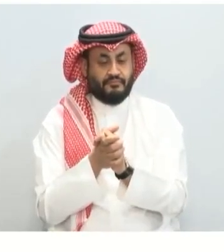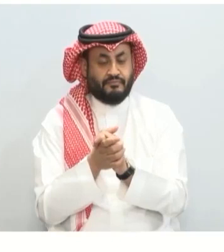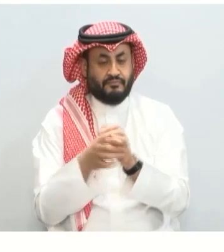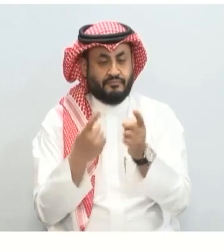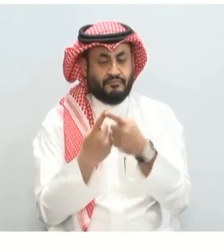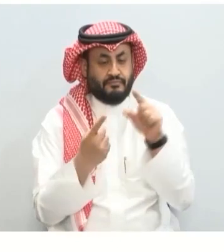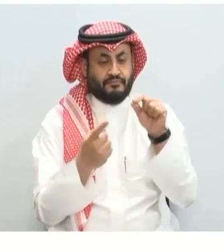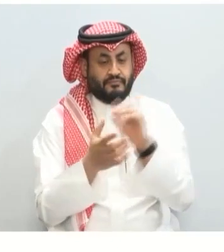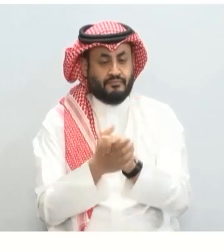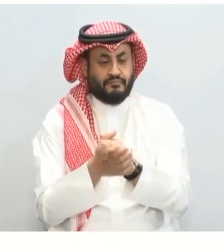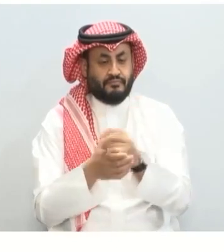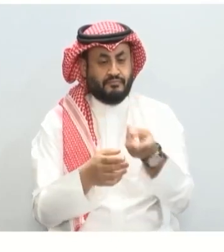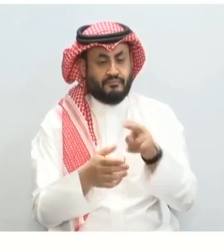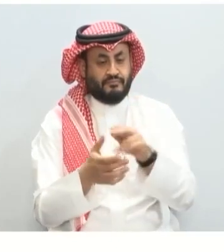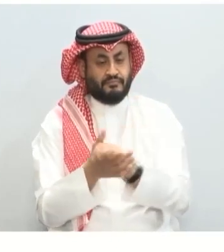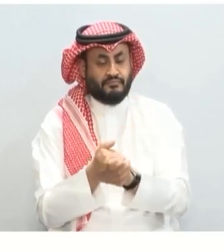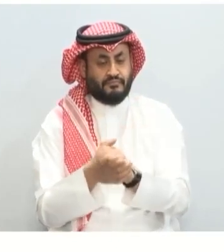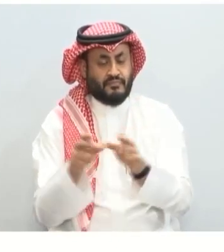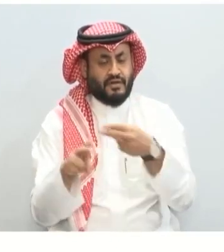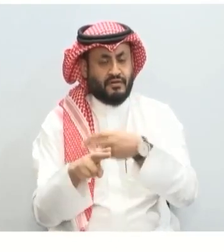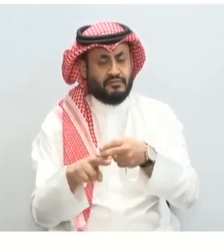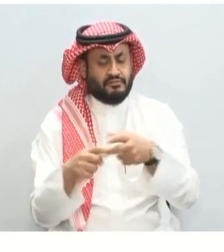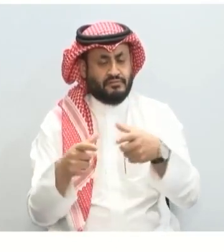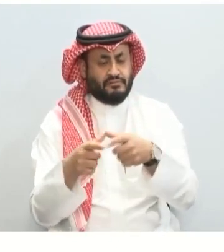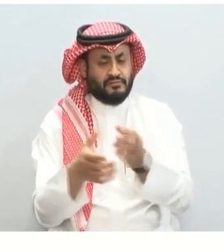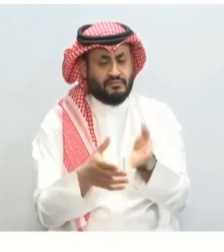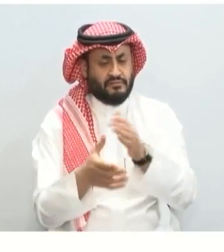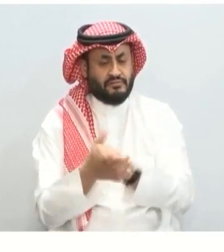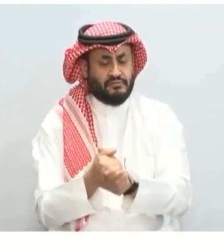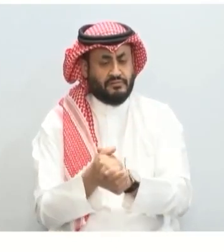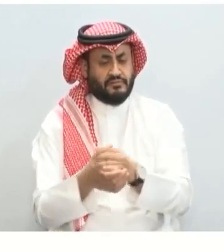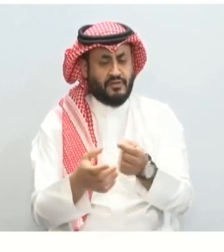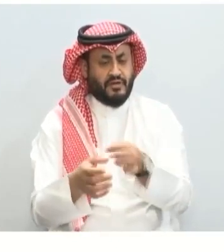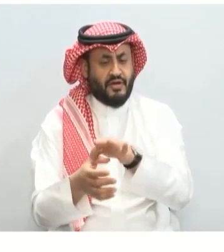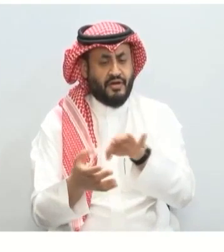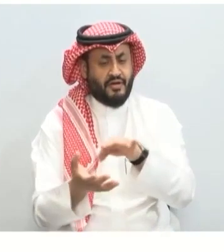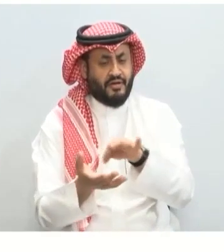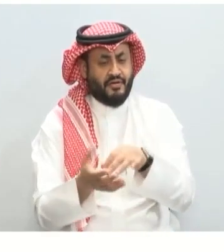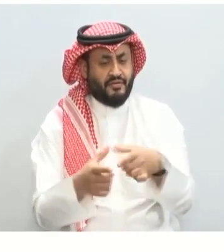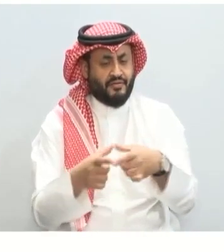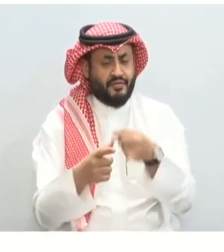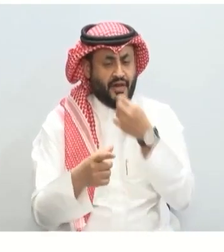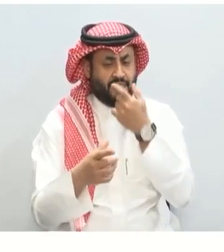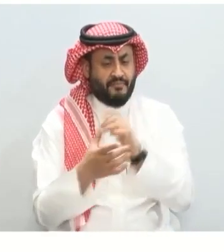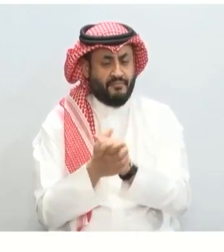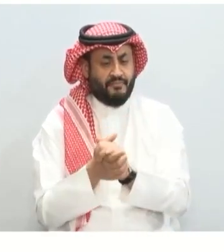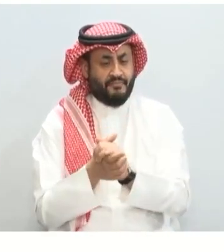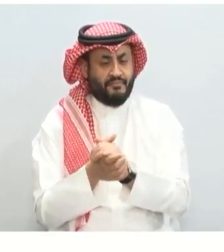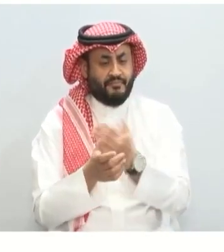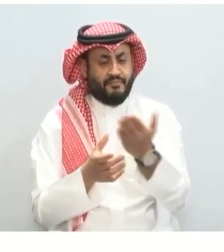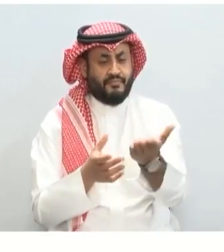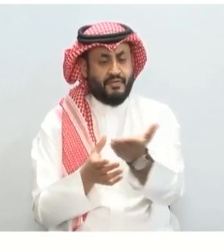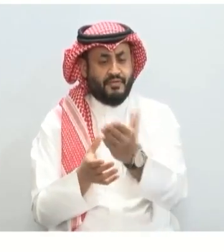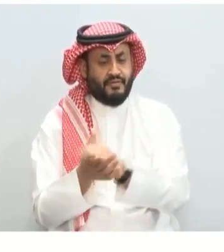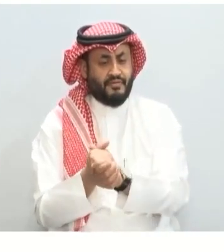one, grilled asparagus, chocolate raspberry layer cake, and almond creme brulee. The words creme